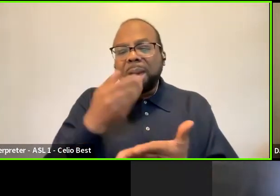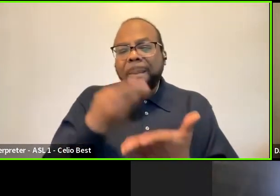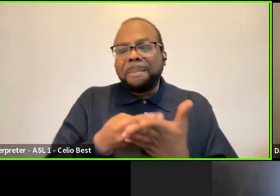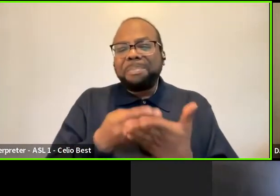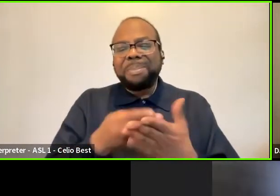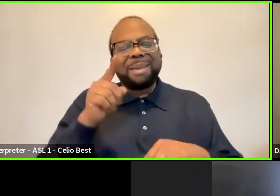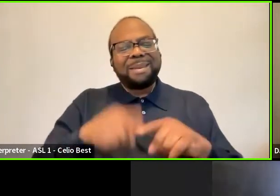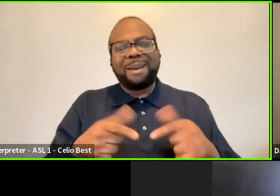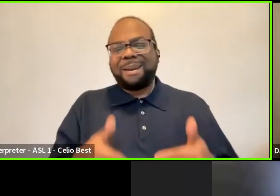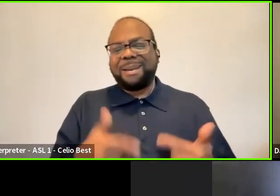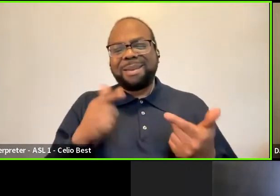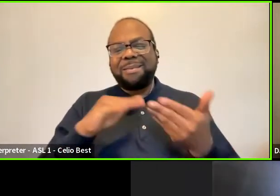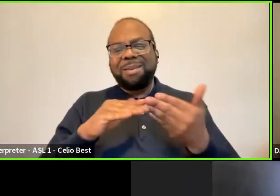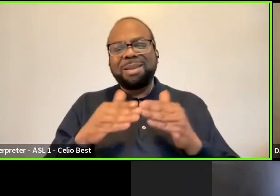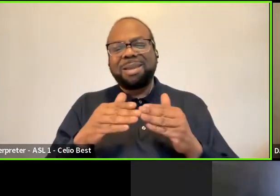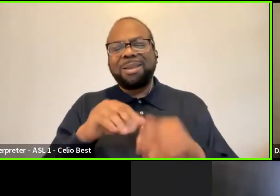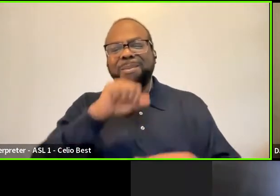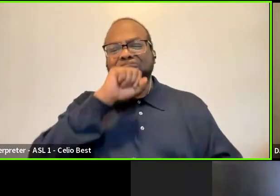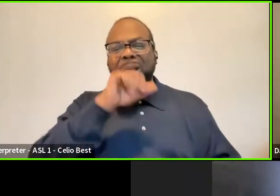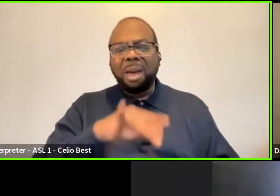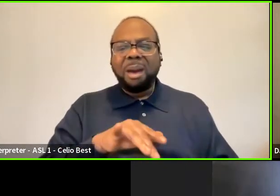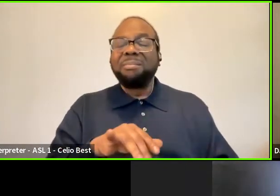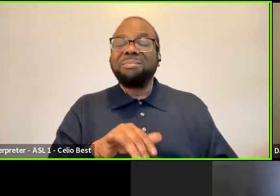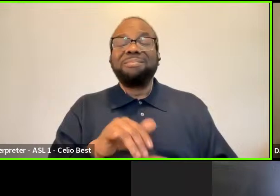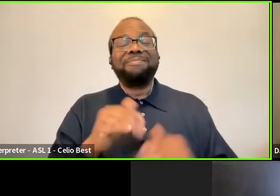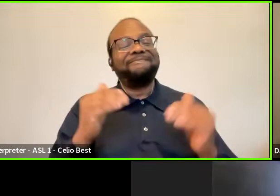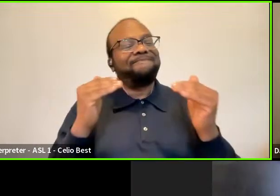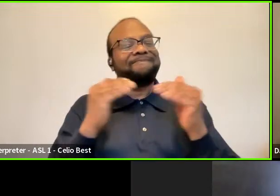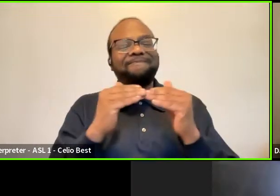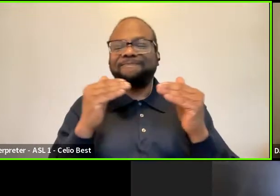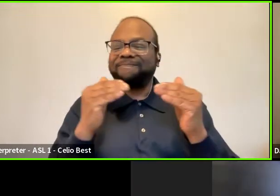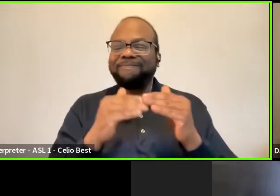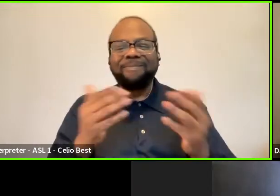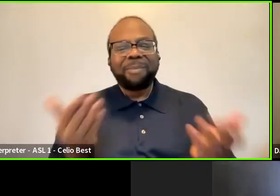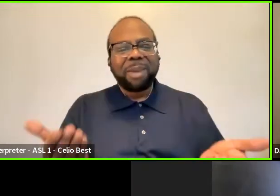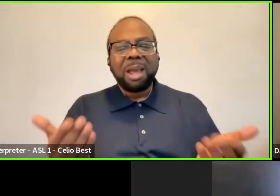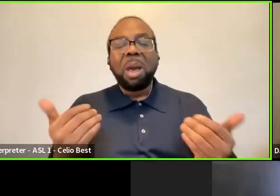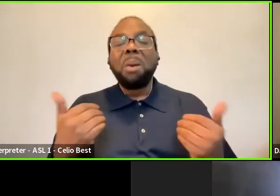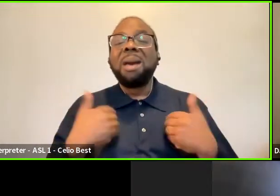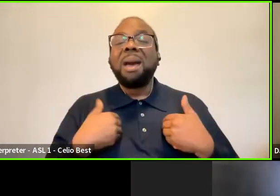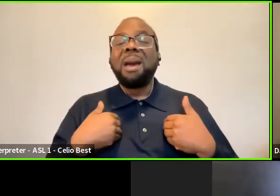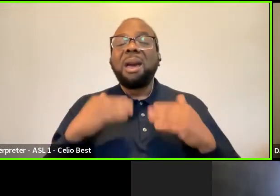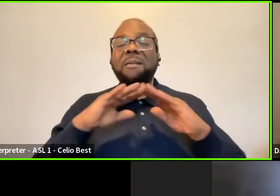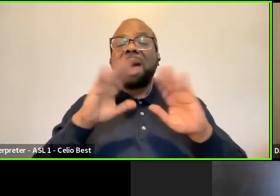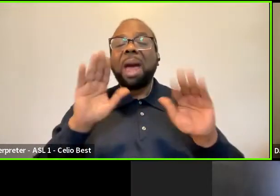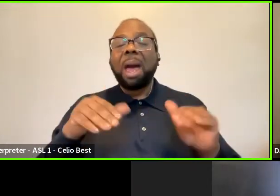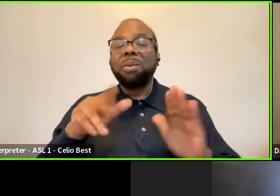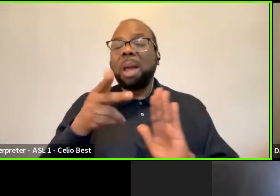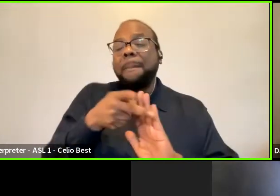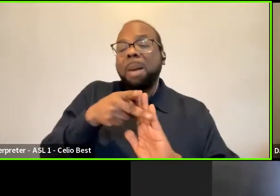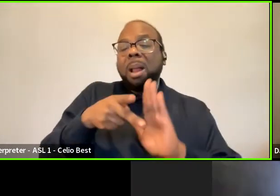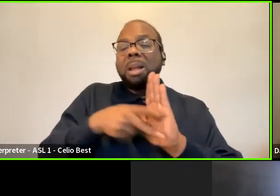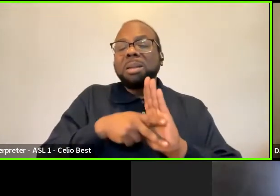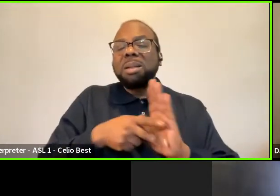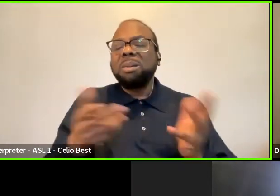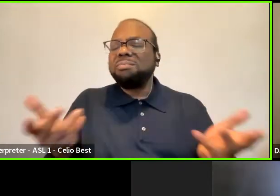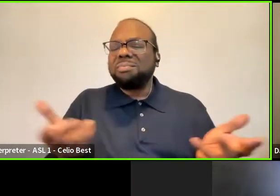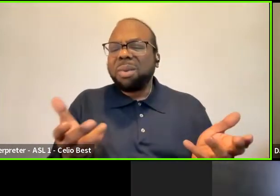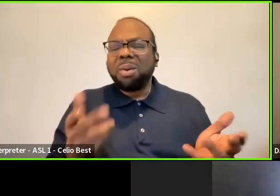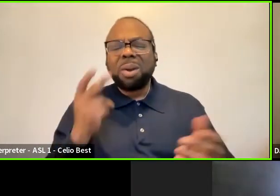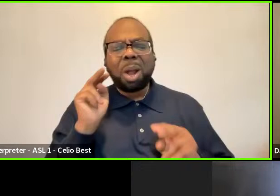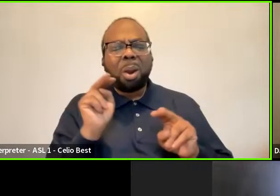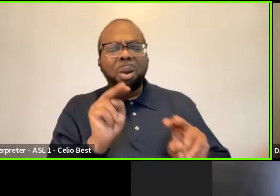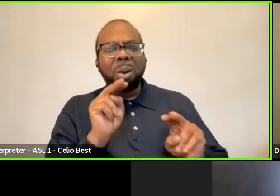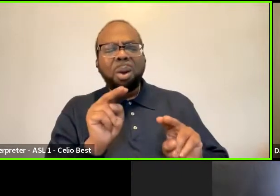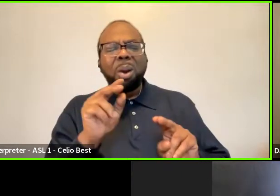city that they love. And it has been unfair. We've had a housing policy that looked at communities